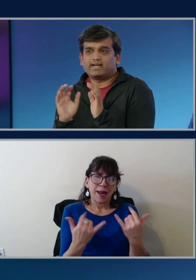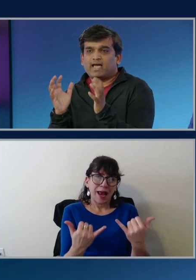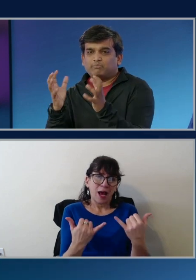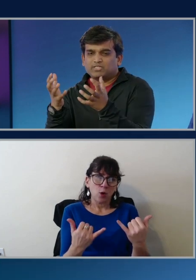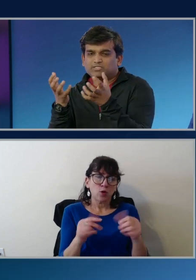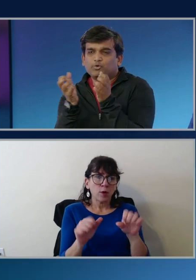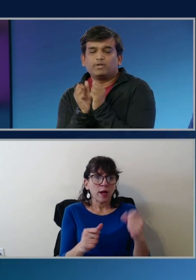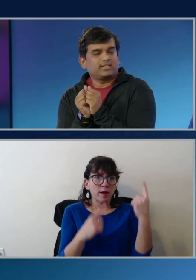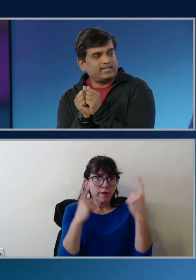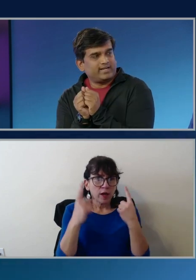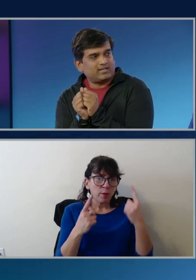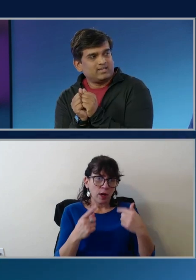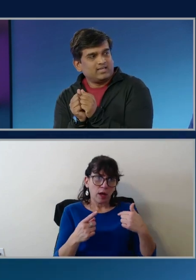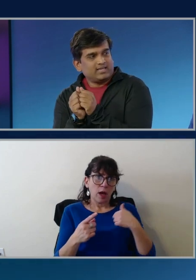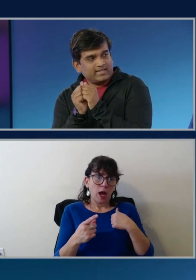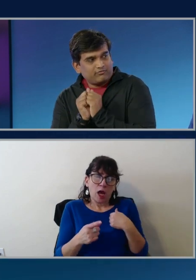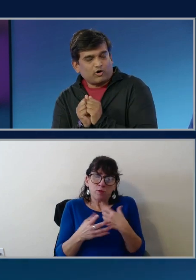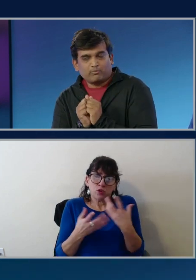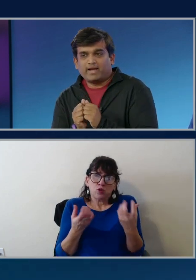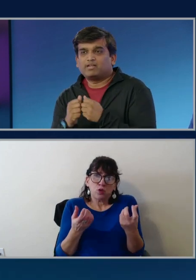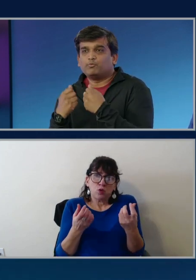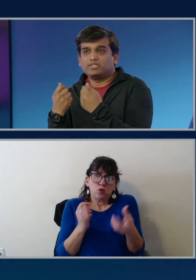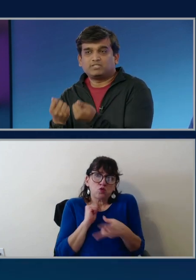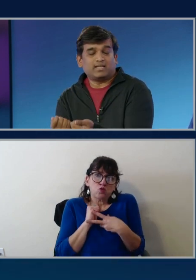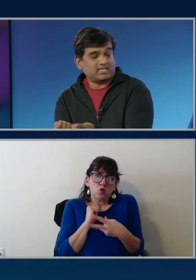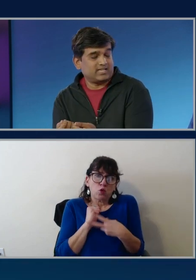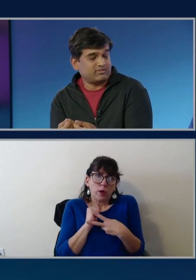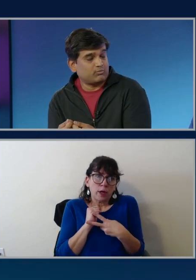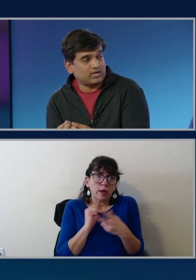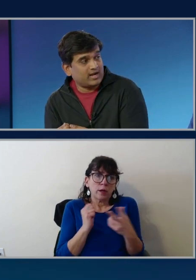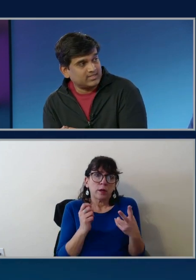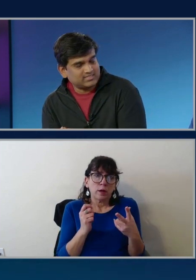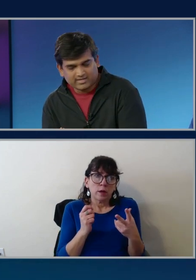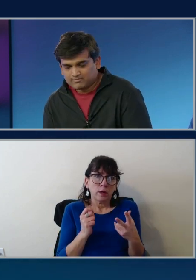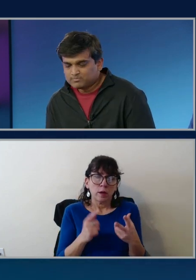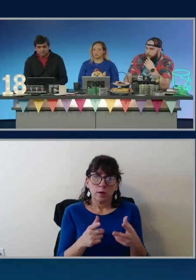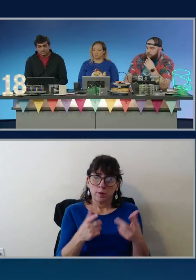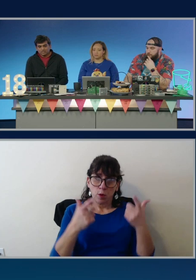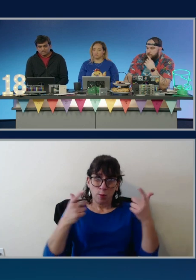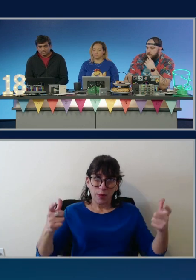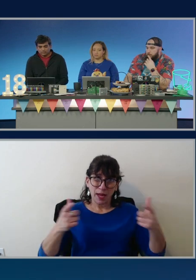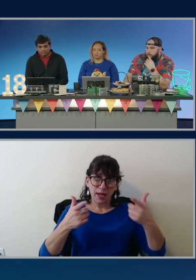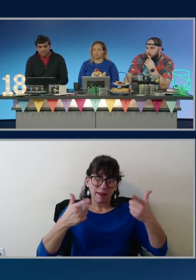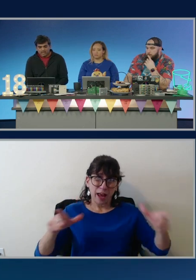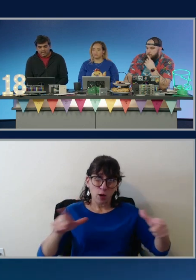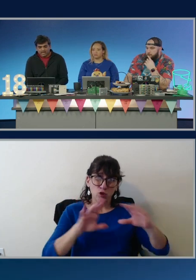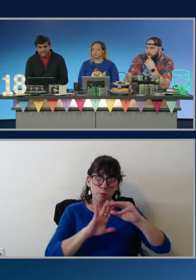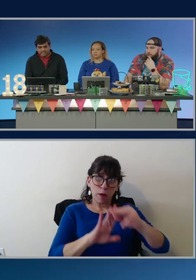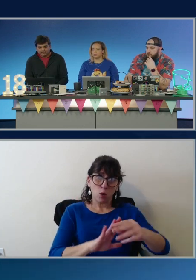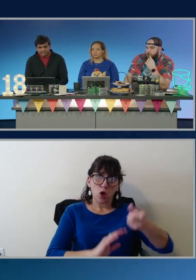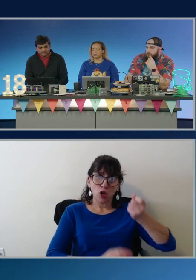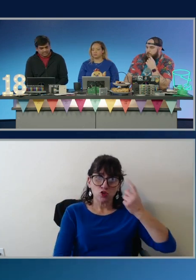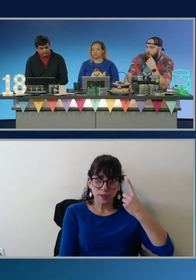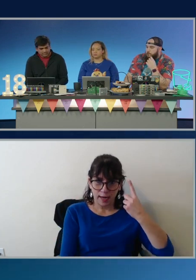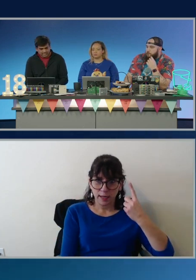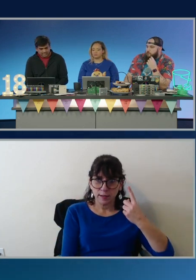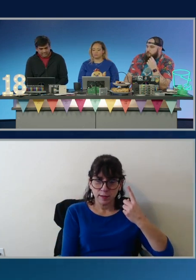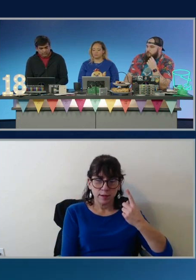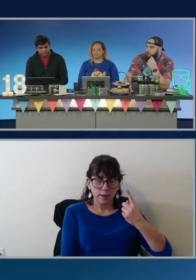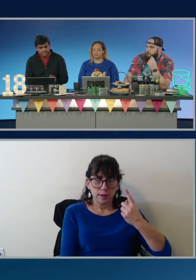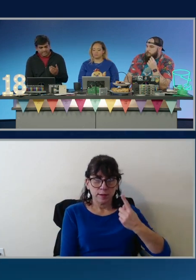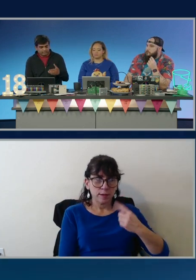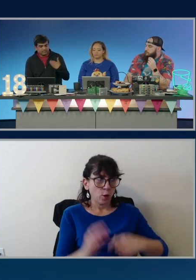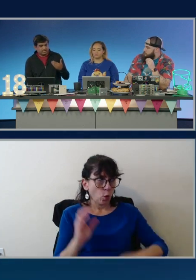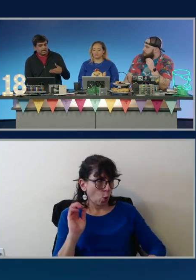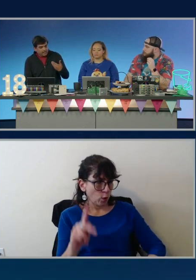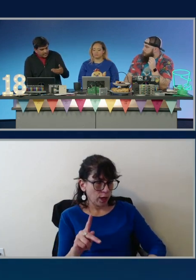it that I'm just storing the data in a format which large language model understand. Okay. So I can just simply select this